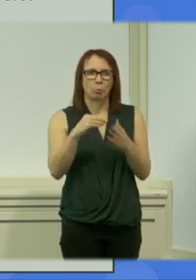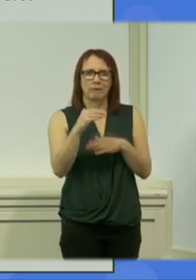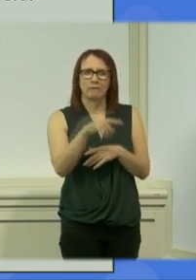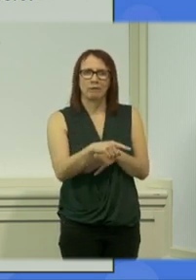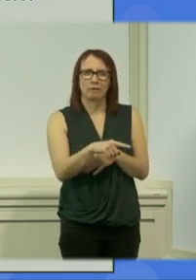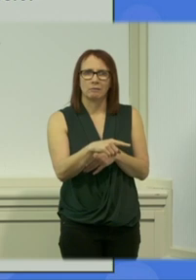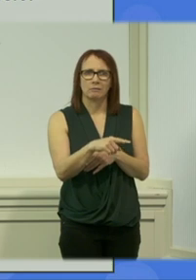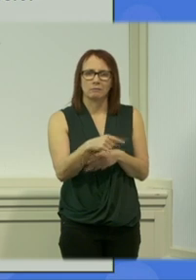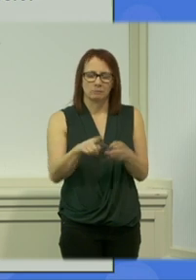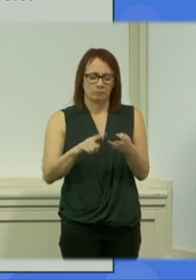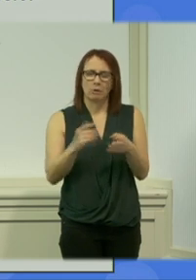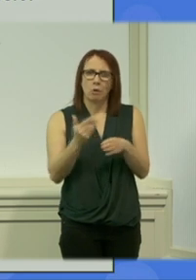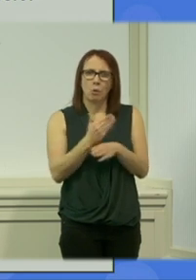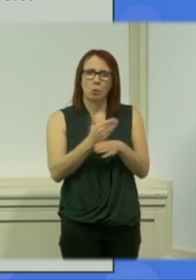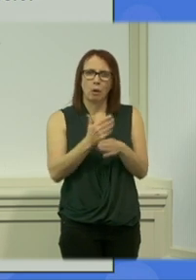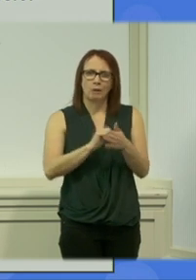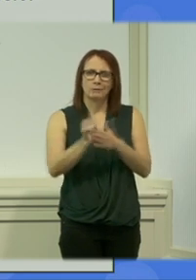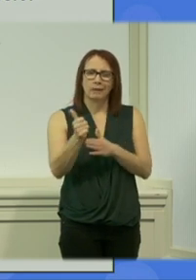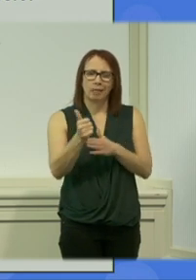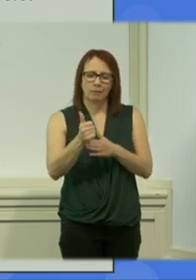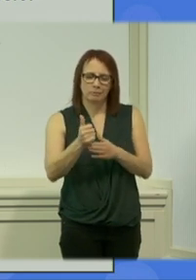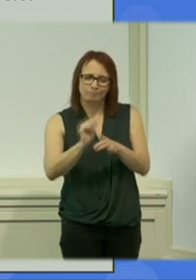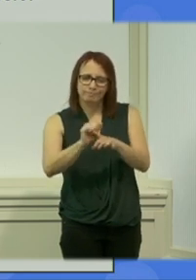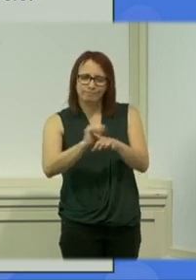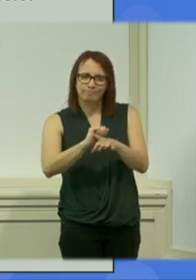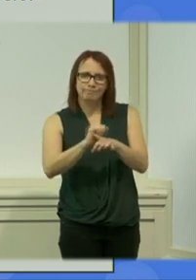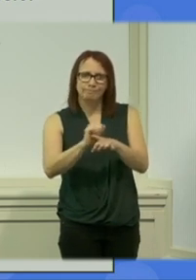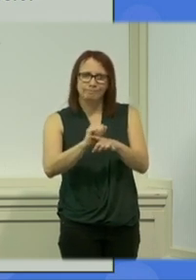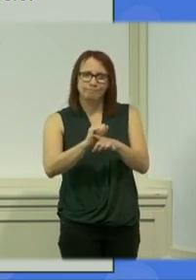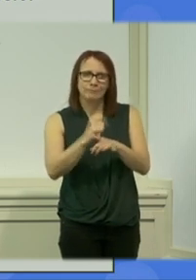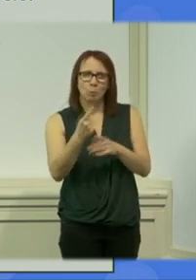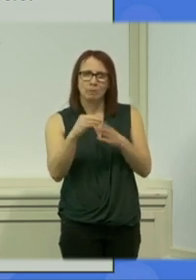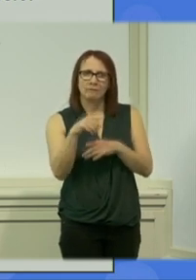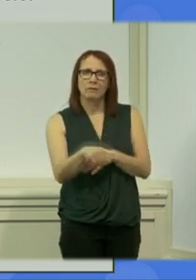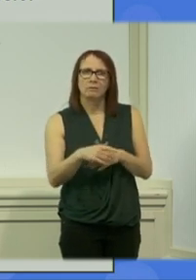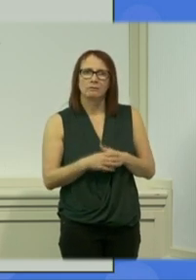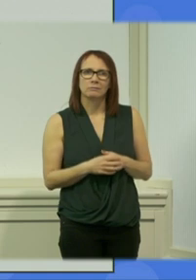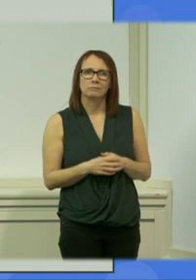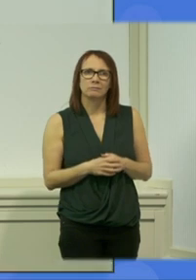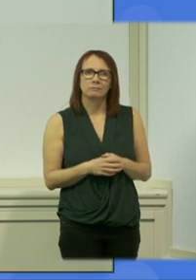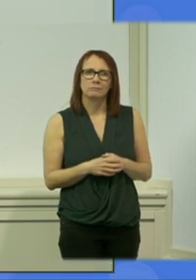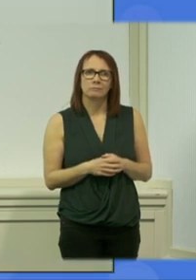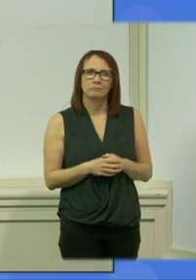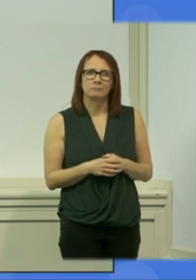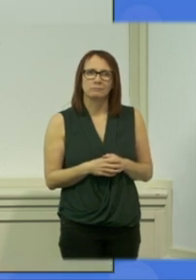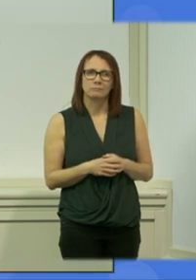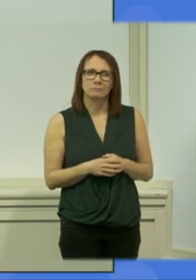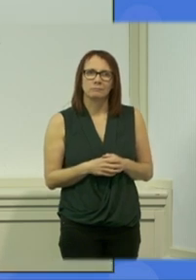And reskilling workers to increase their productivity. Again, who's going to pay for that?